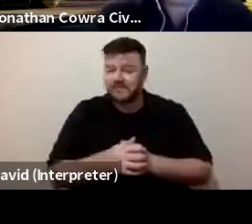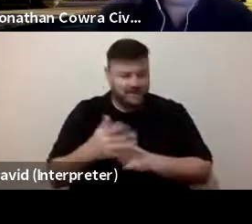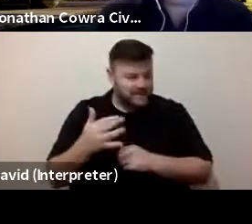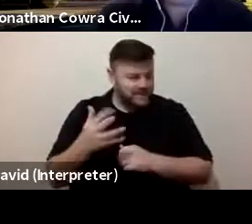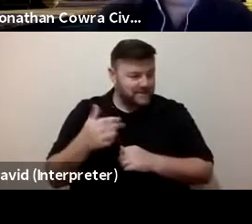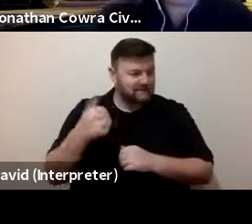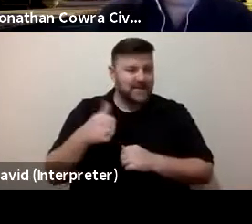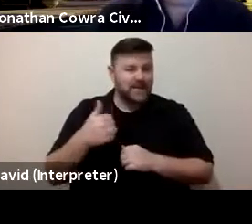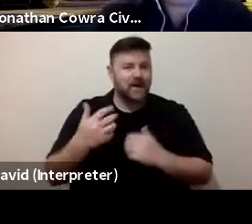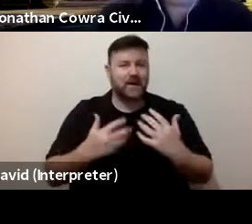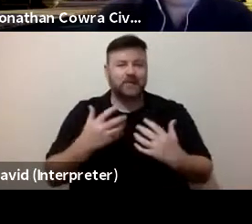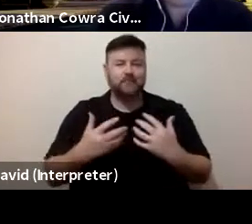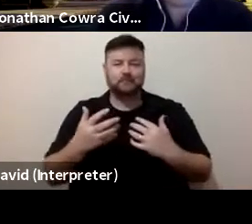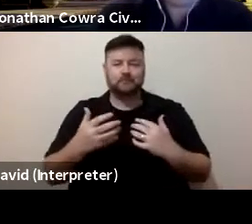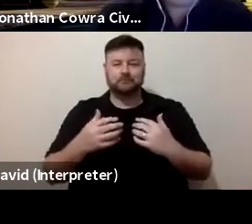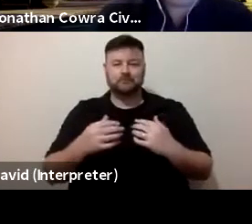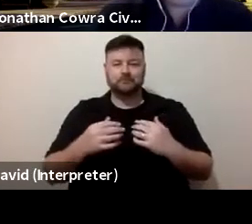I think like